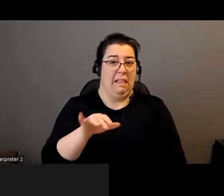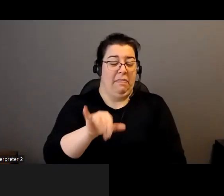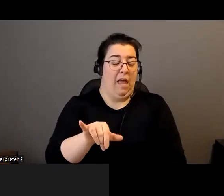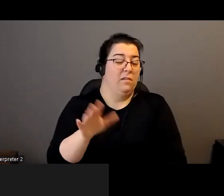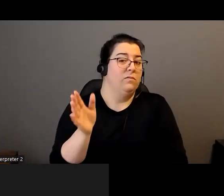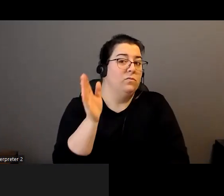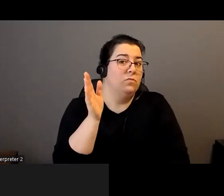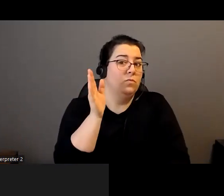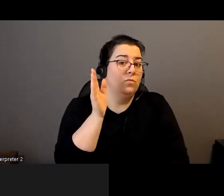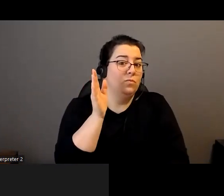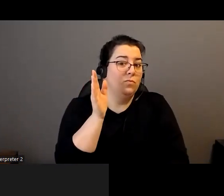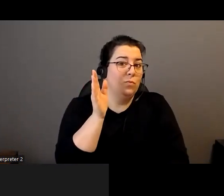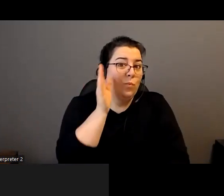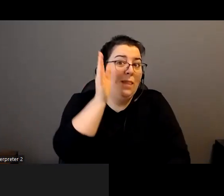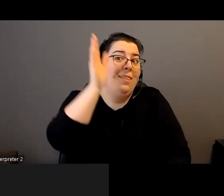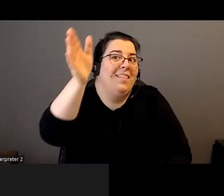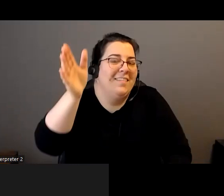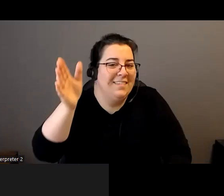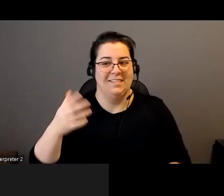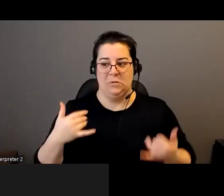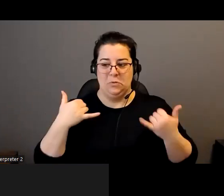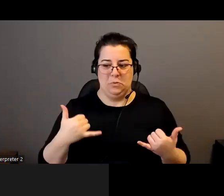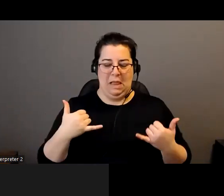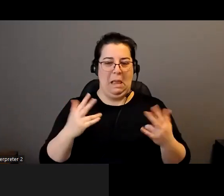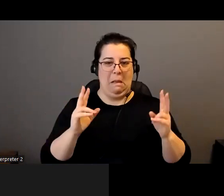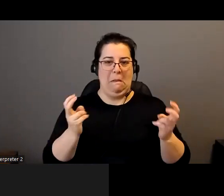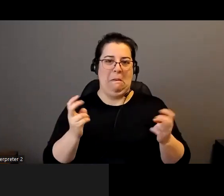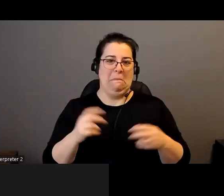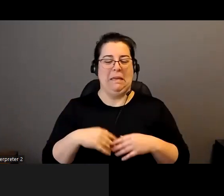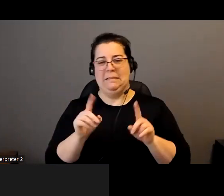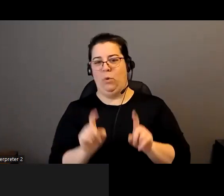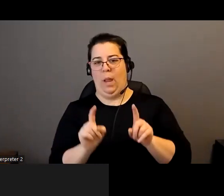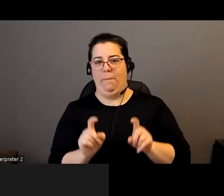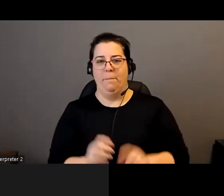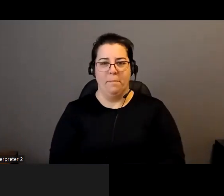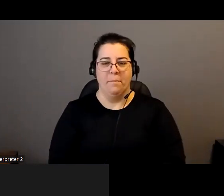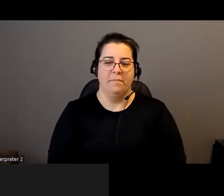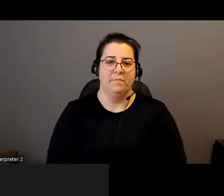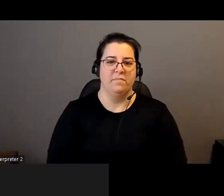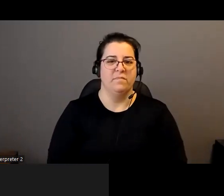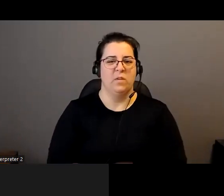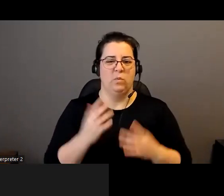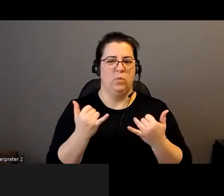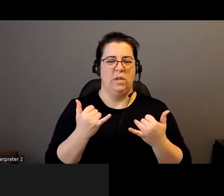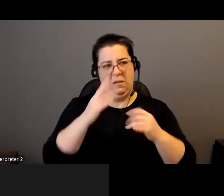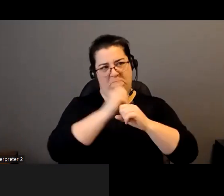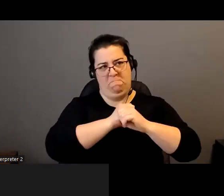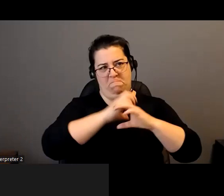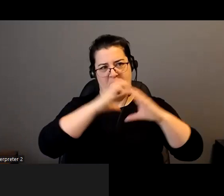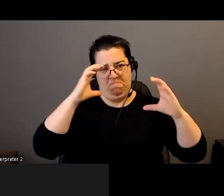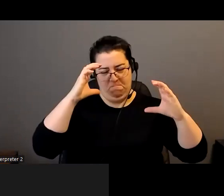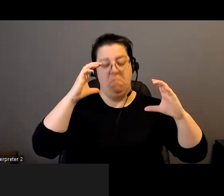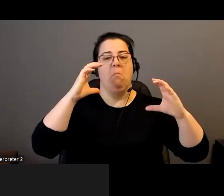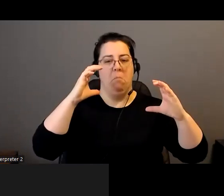of the prototype today in terms of the pieces, but I'd like to put it together into a